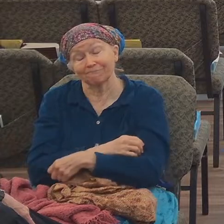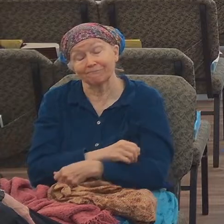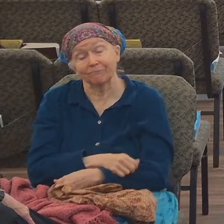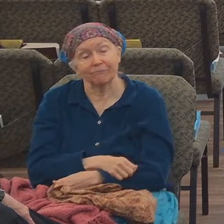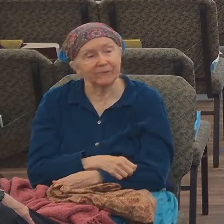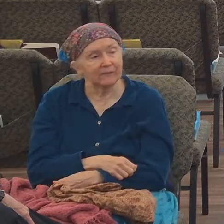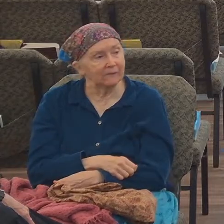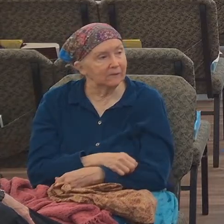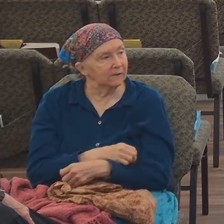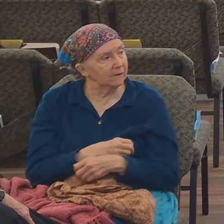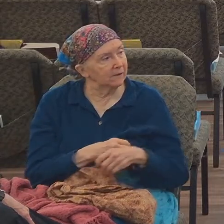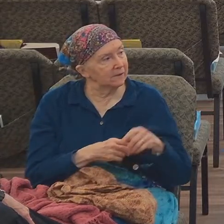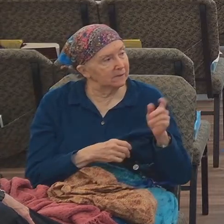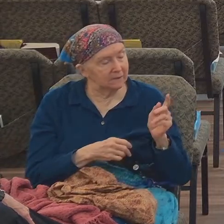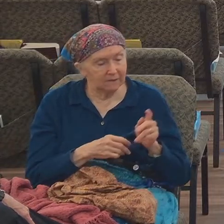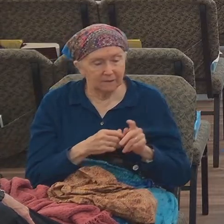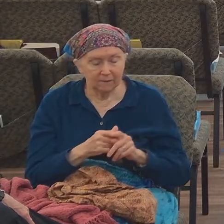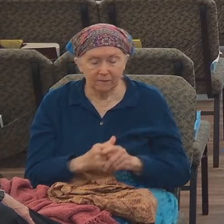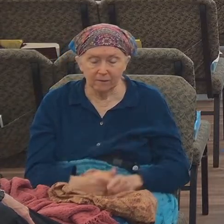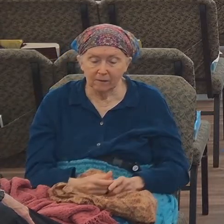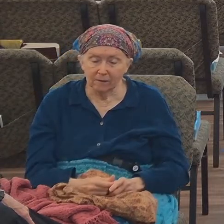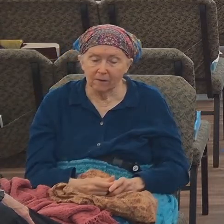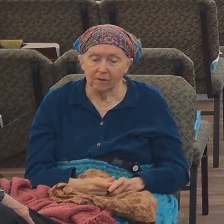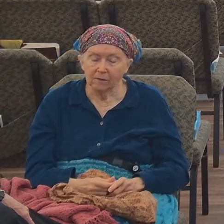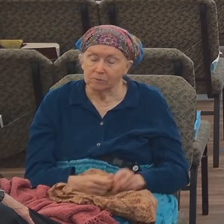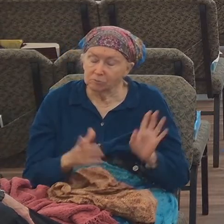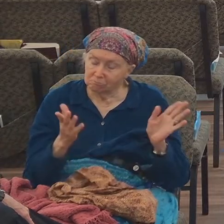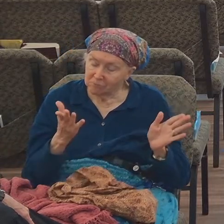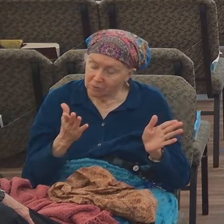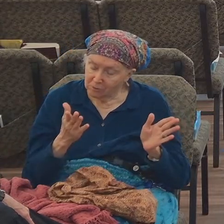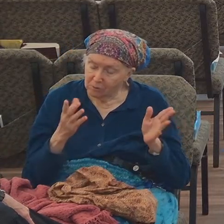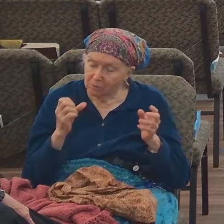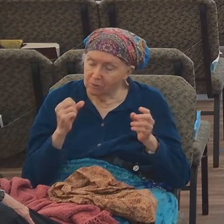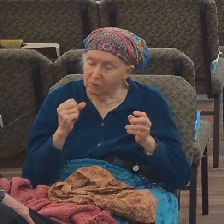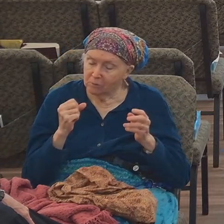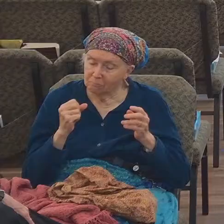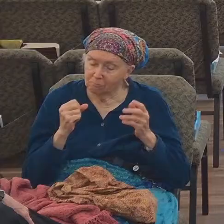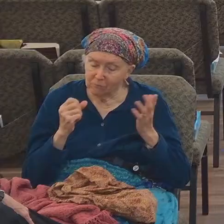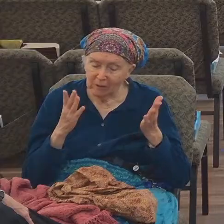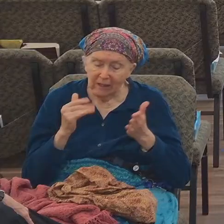keep this in light of everything he said so far, right? There is this